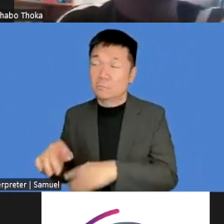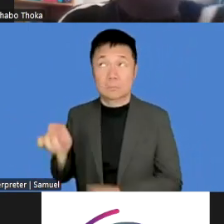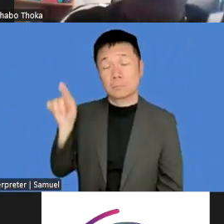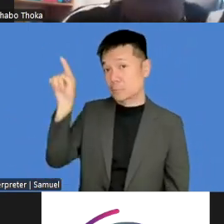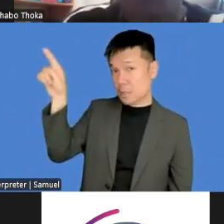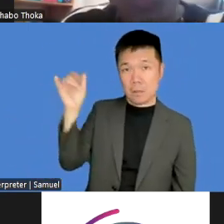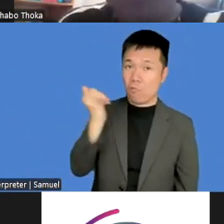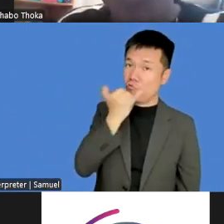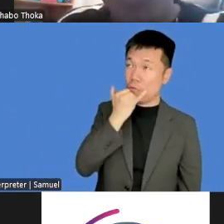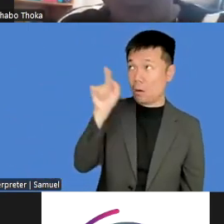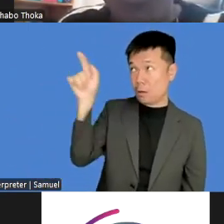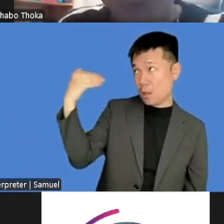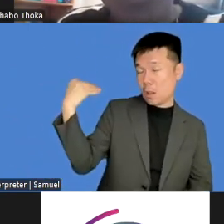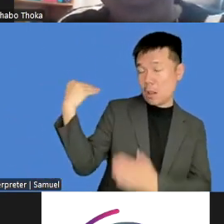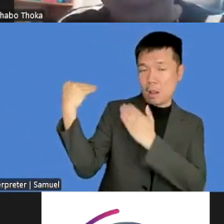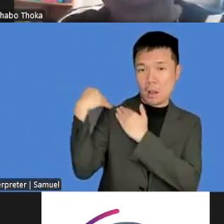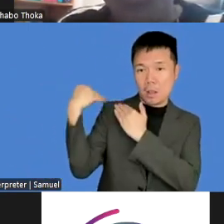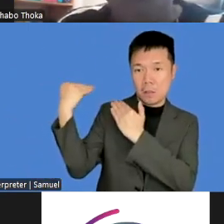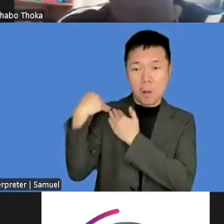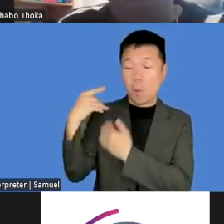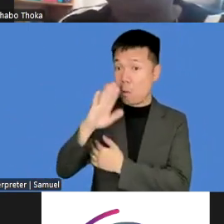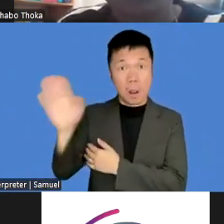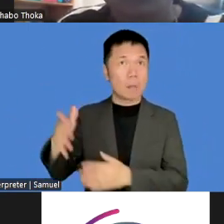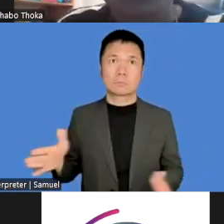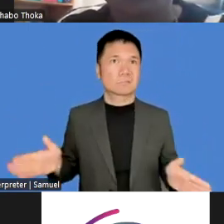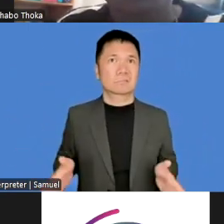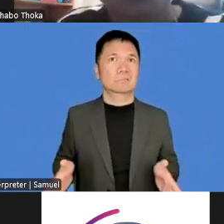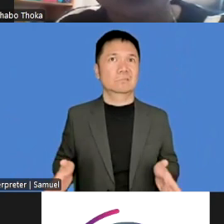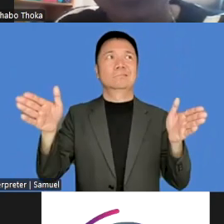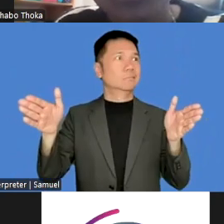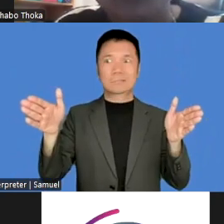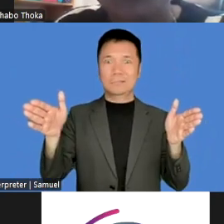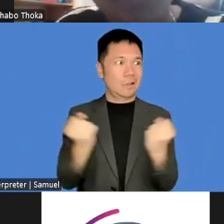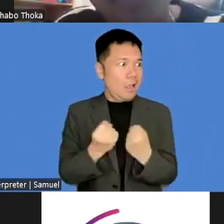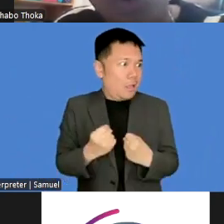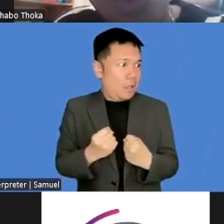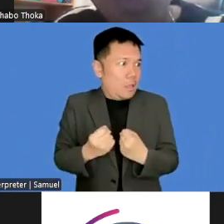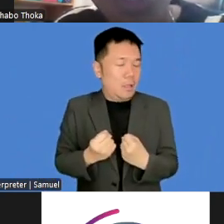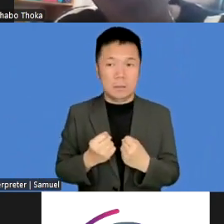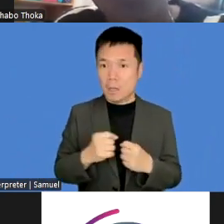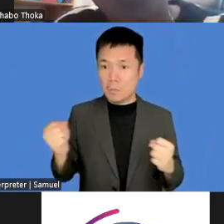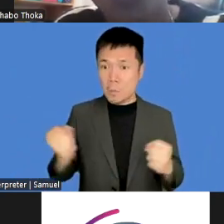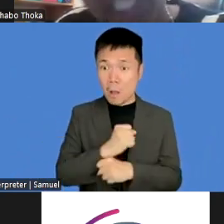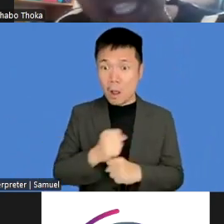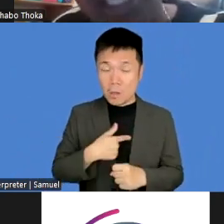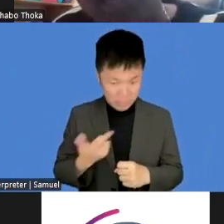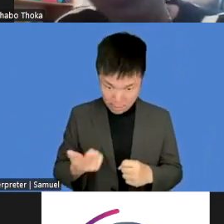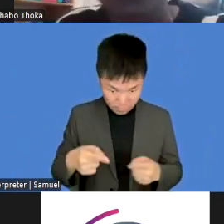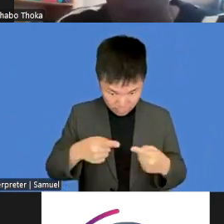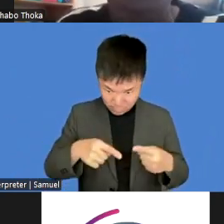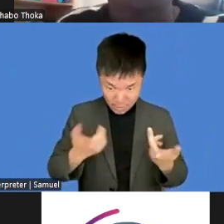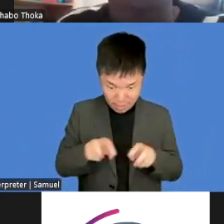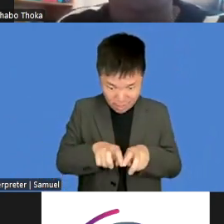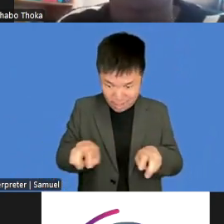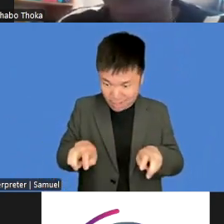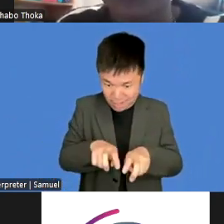in failing to make provision for infrastructure. It is not something that the students must then suffer for. So in that same